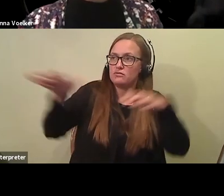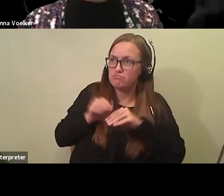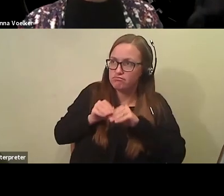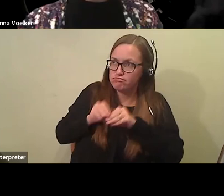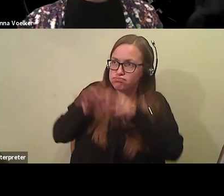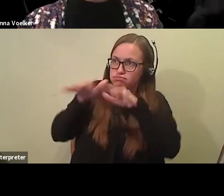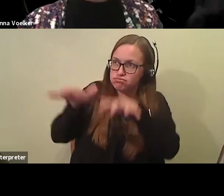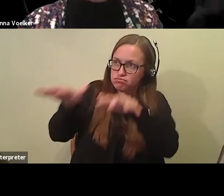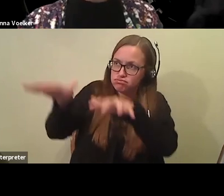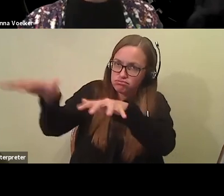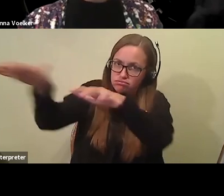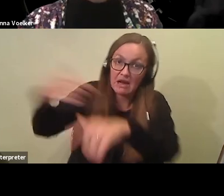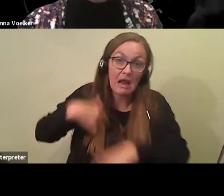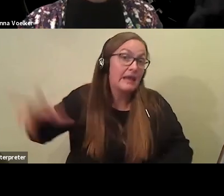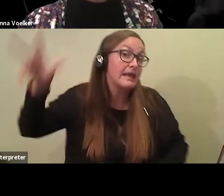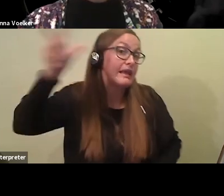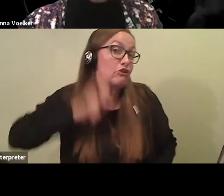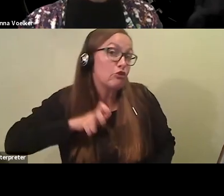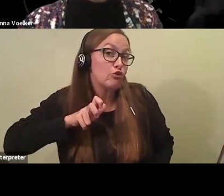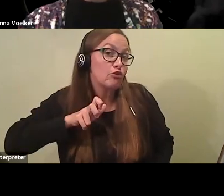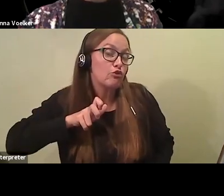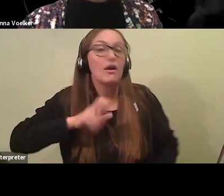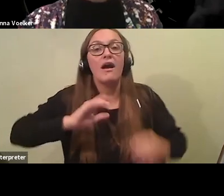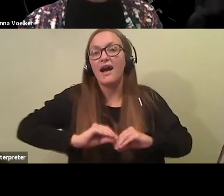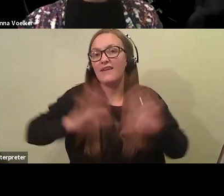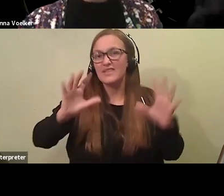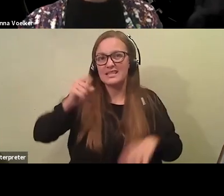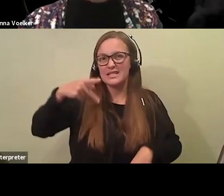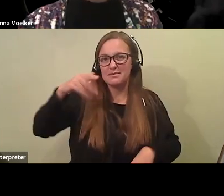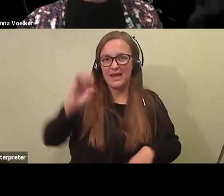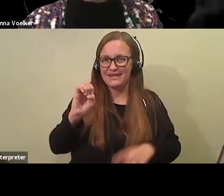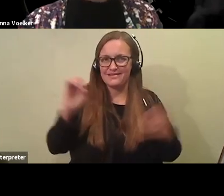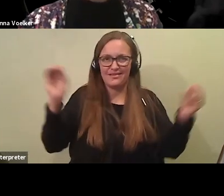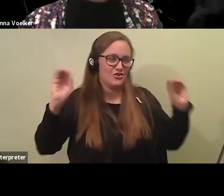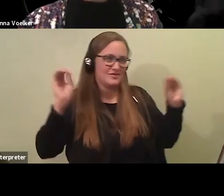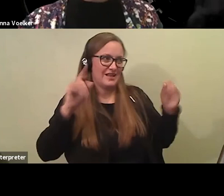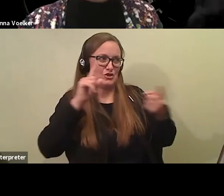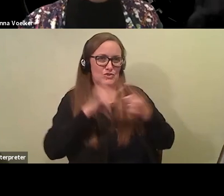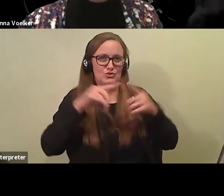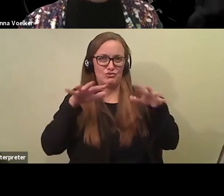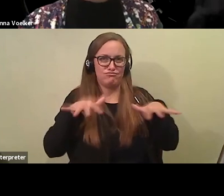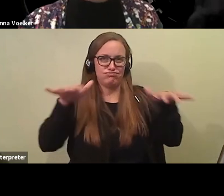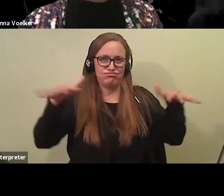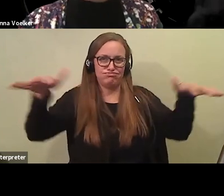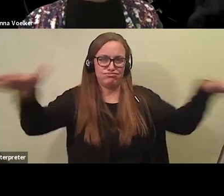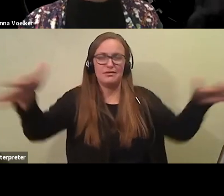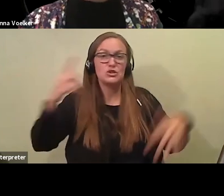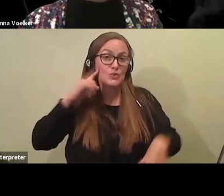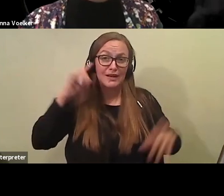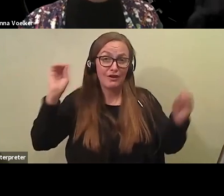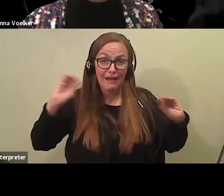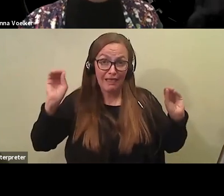it. Obviously in space, it's essentially a vacuum and there's nothing there to do that. And so you wouldn't hear anything,